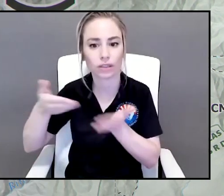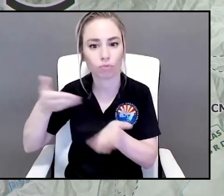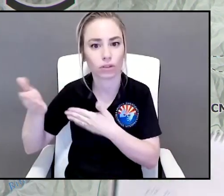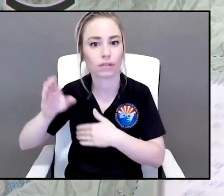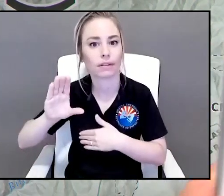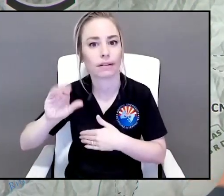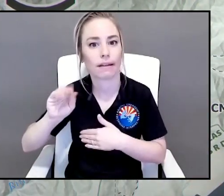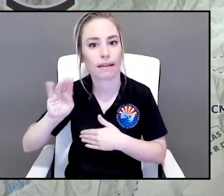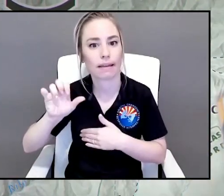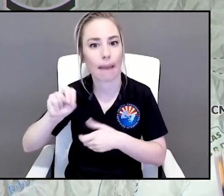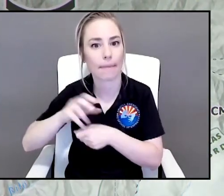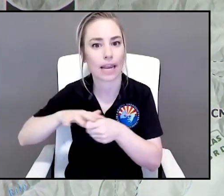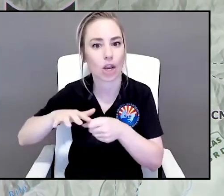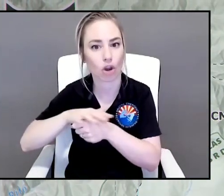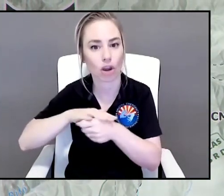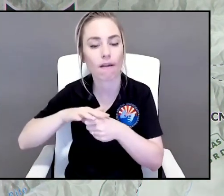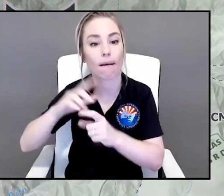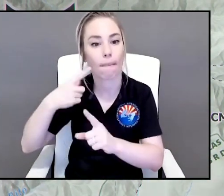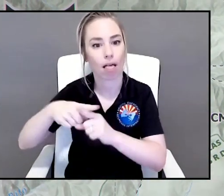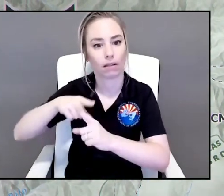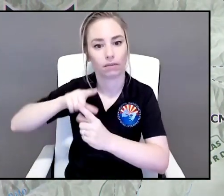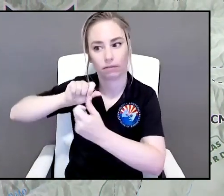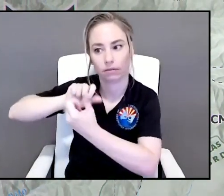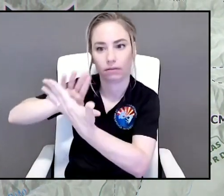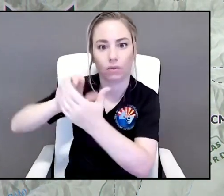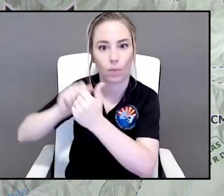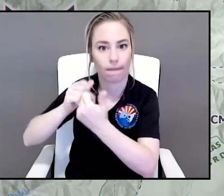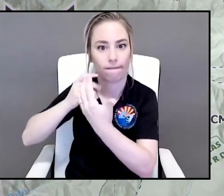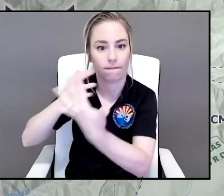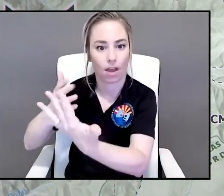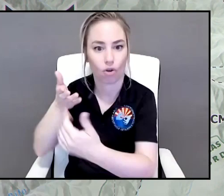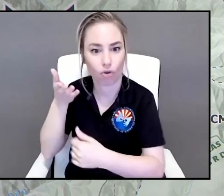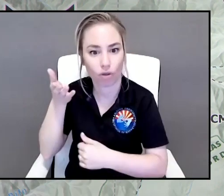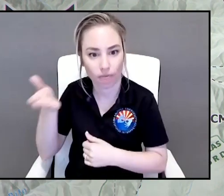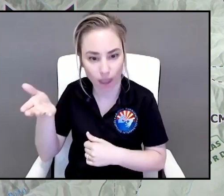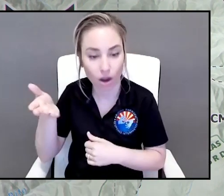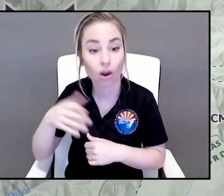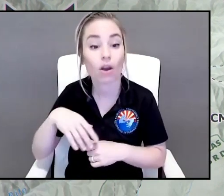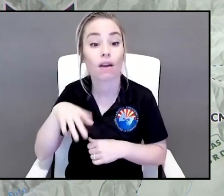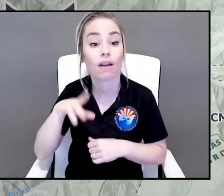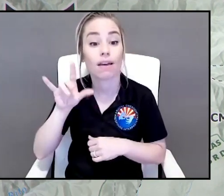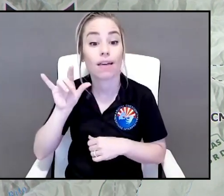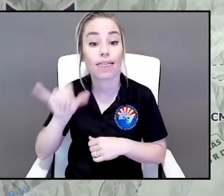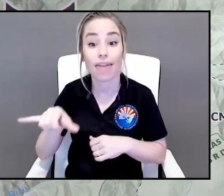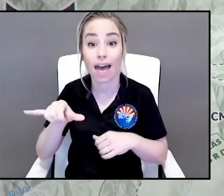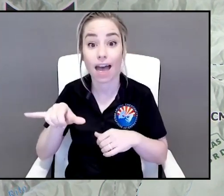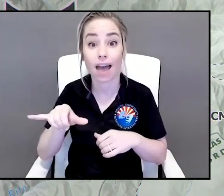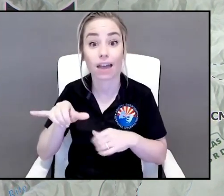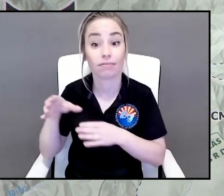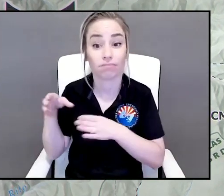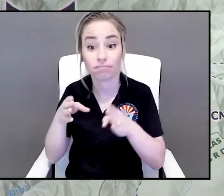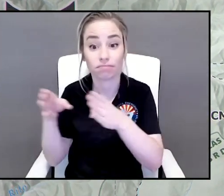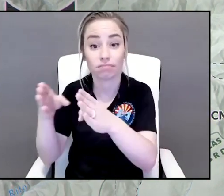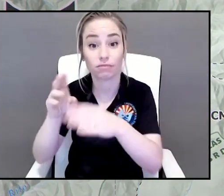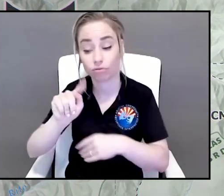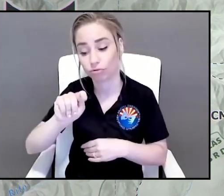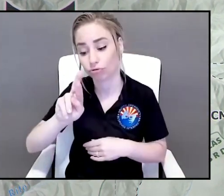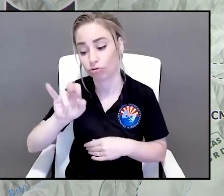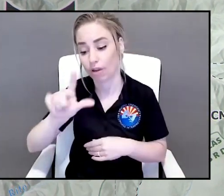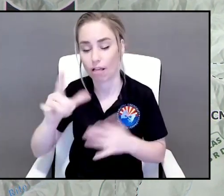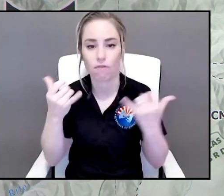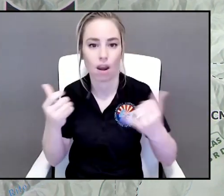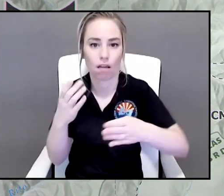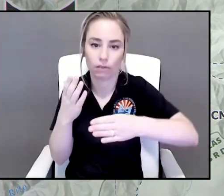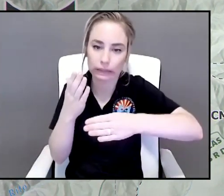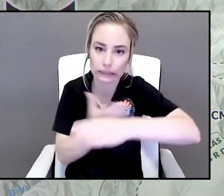direct on this piece of line. That trail system right now, they're trying to rehab and